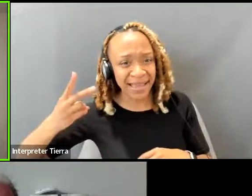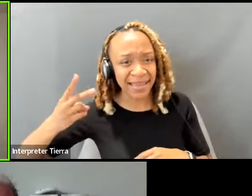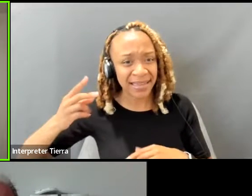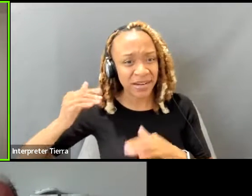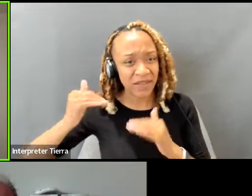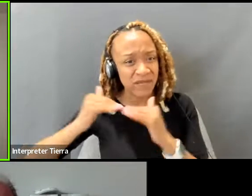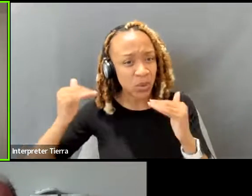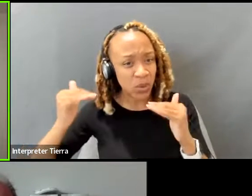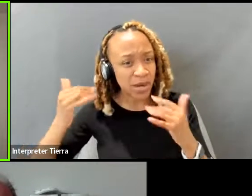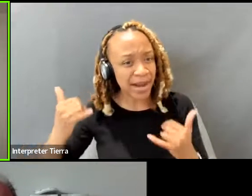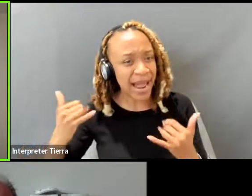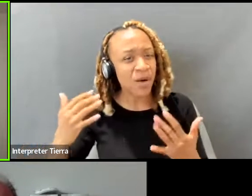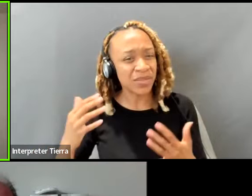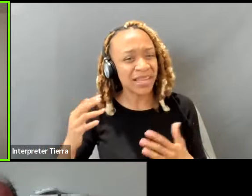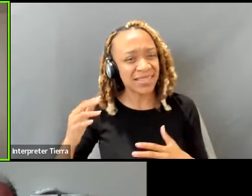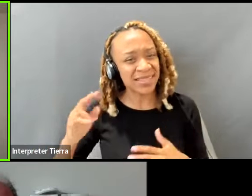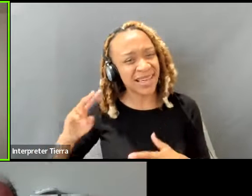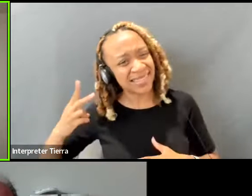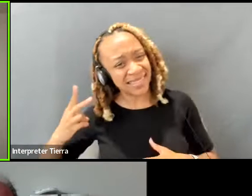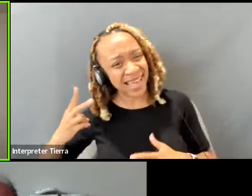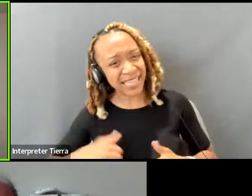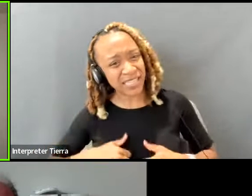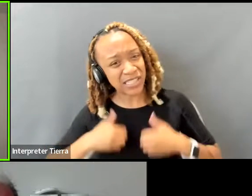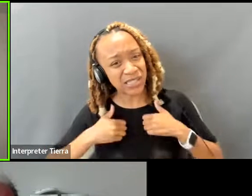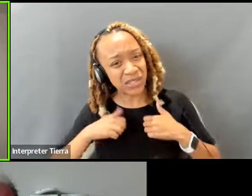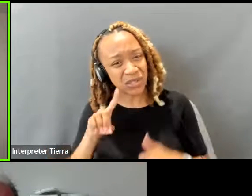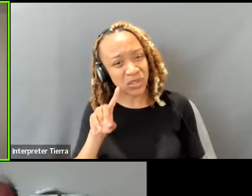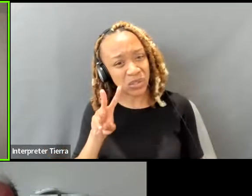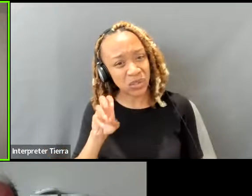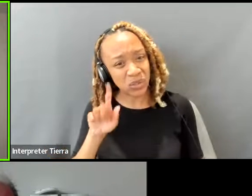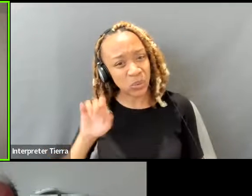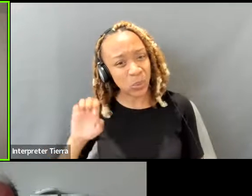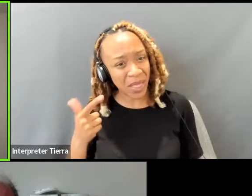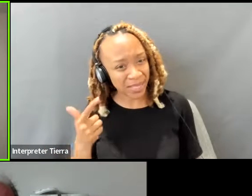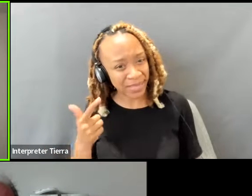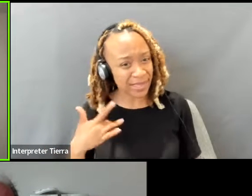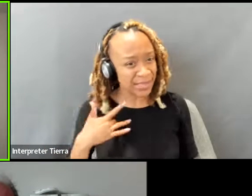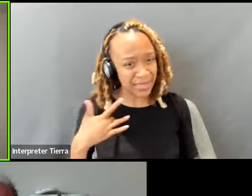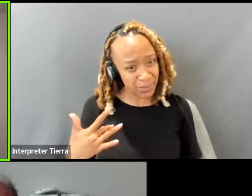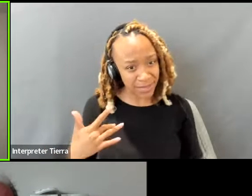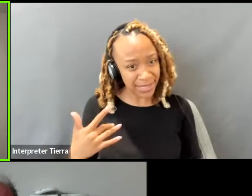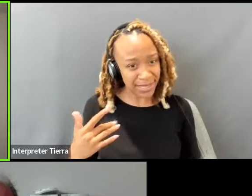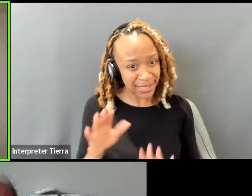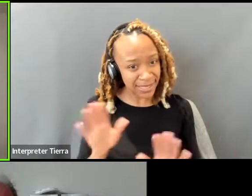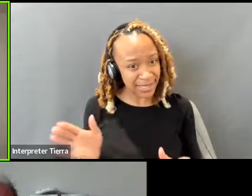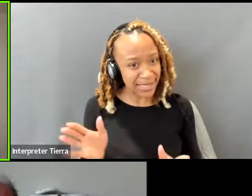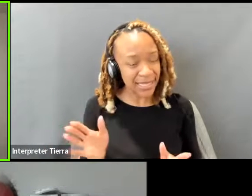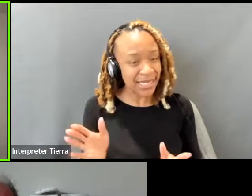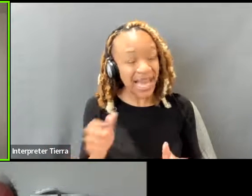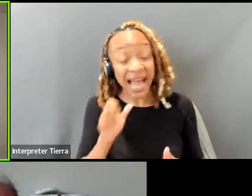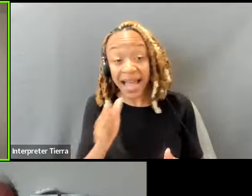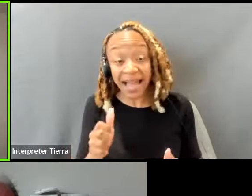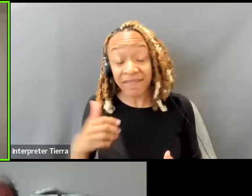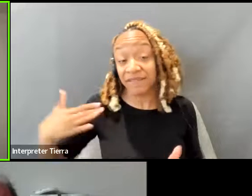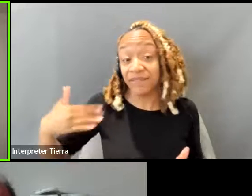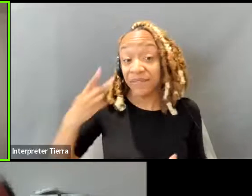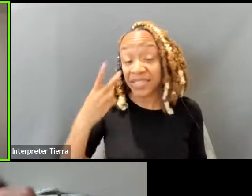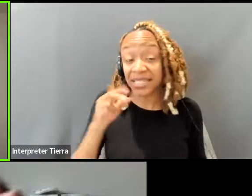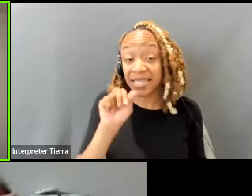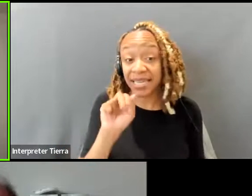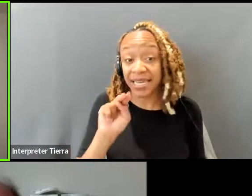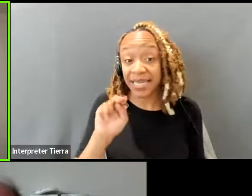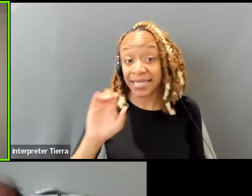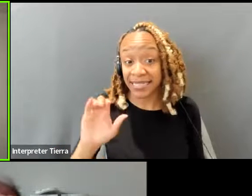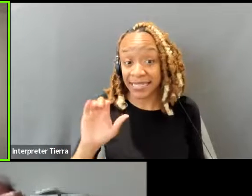dwelling unit. And we would never normally, I haven't seen the ANC be supportive